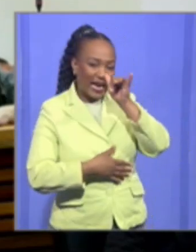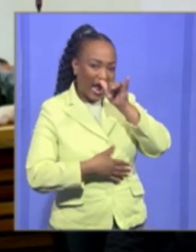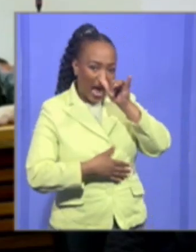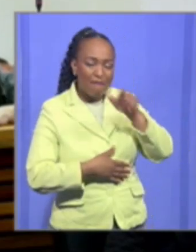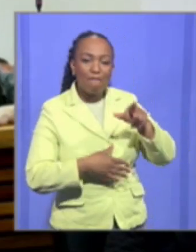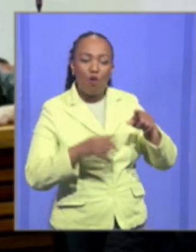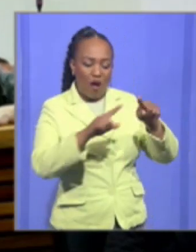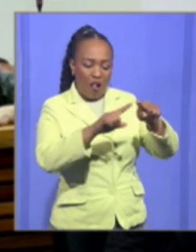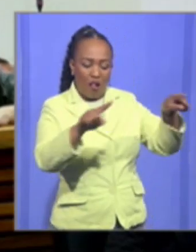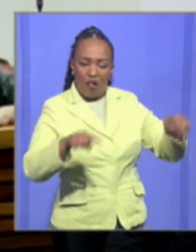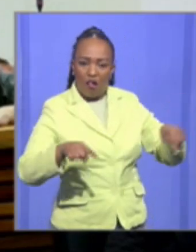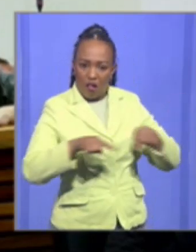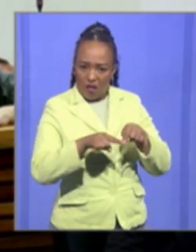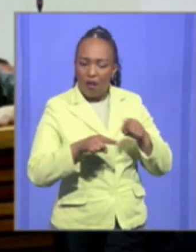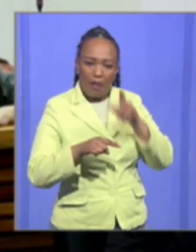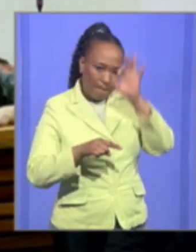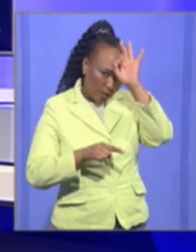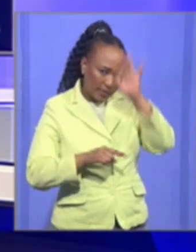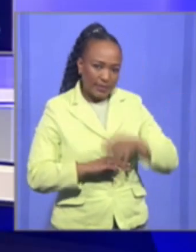mapodisa.